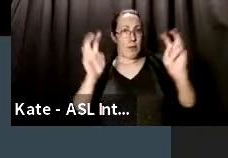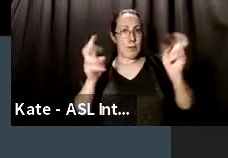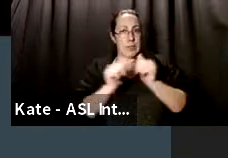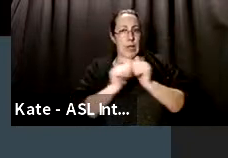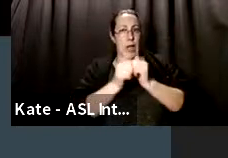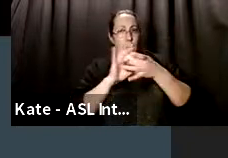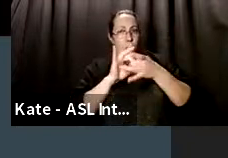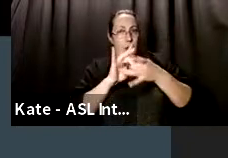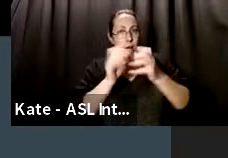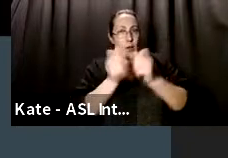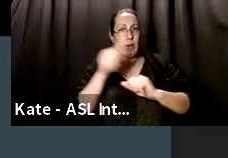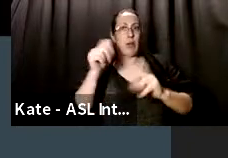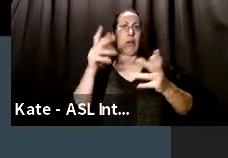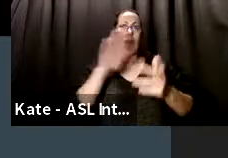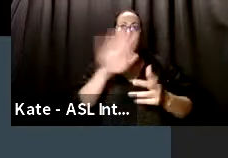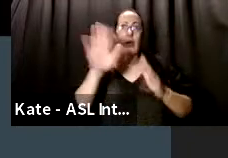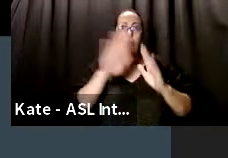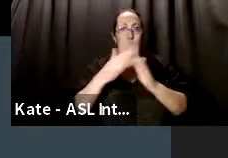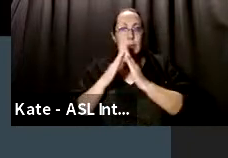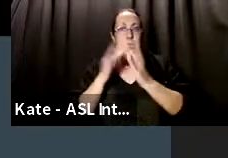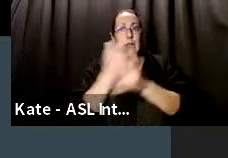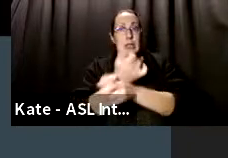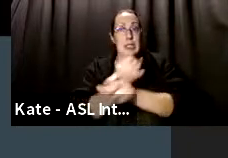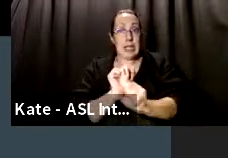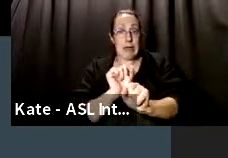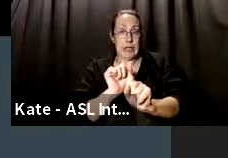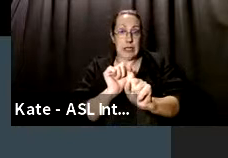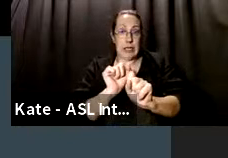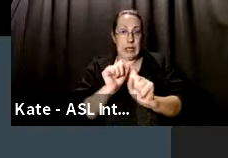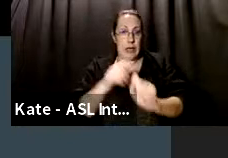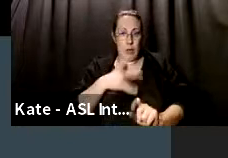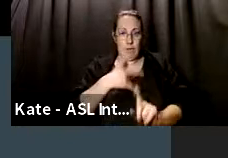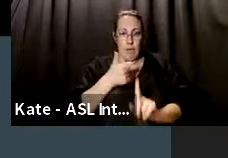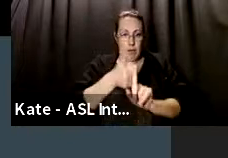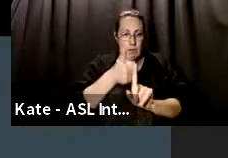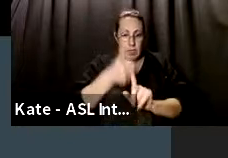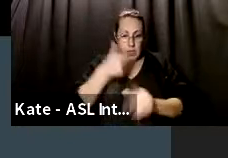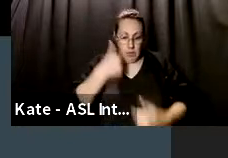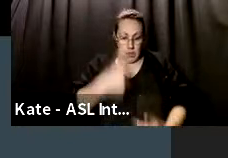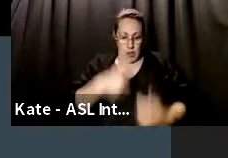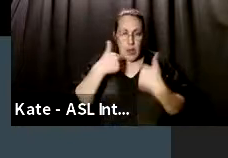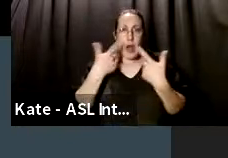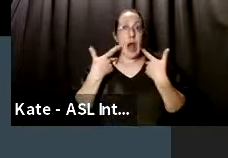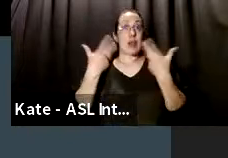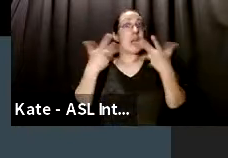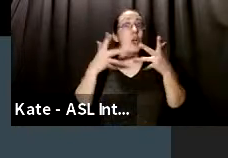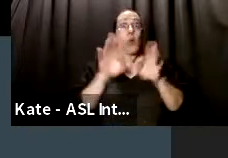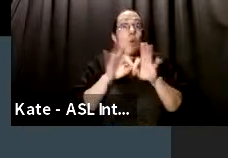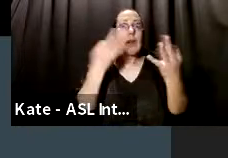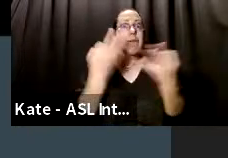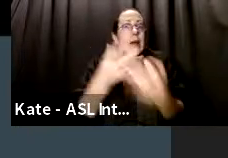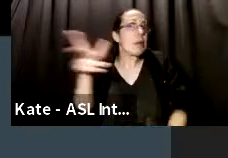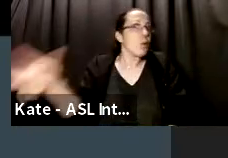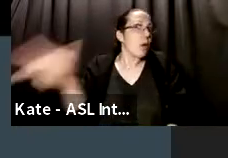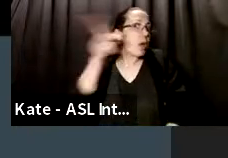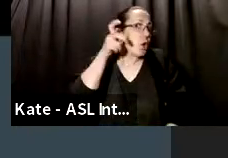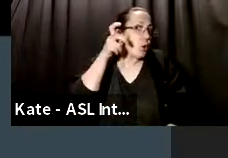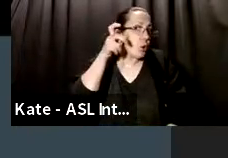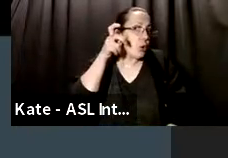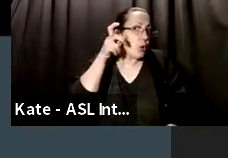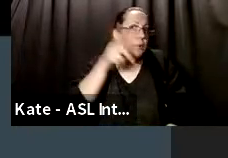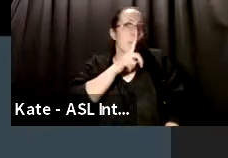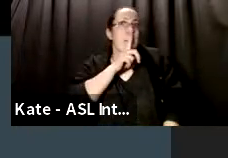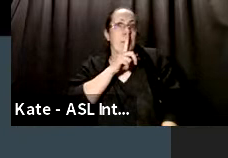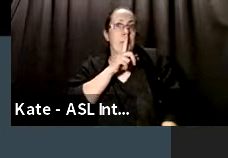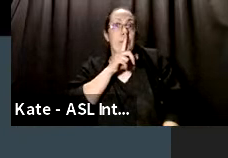neighborhood and their safety and their sense of self navigating all this, and they don't want the rest of their family to hear. And we have some young people who